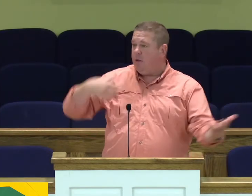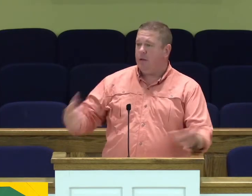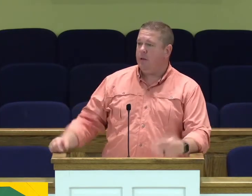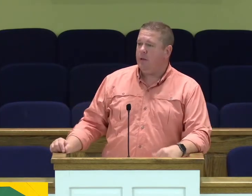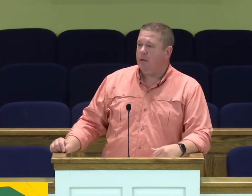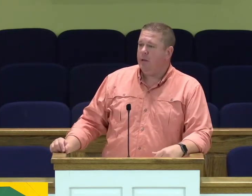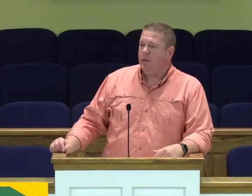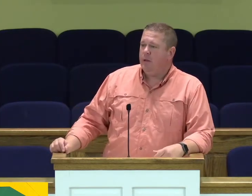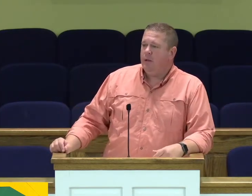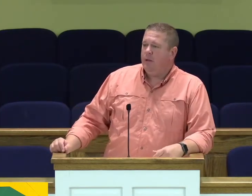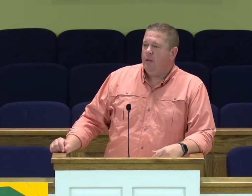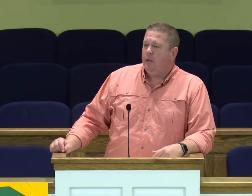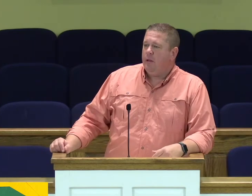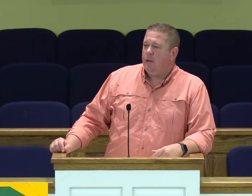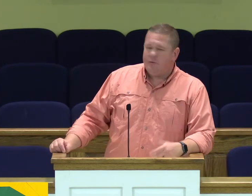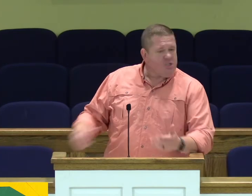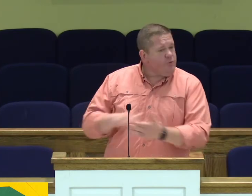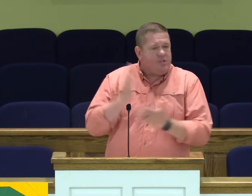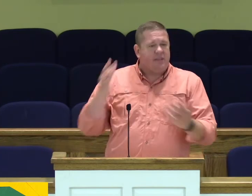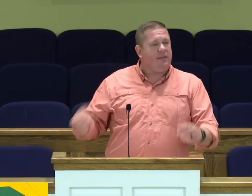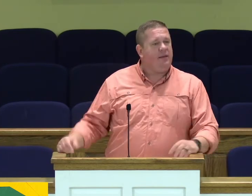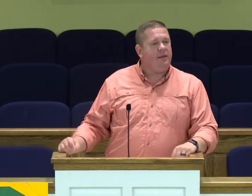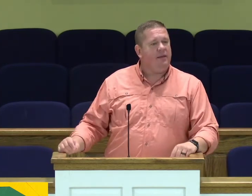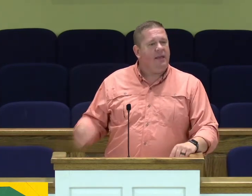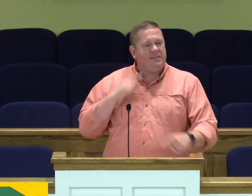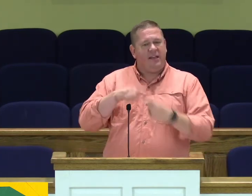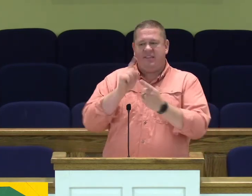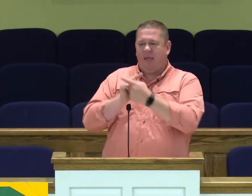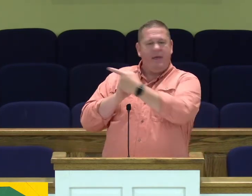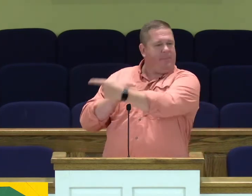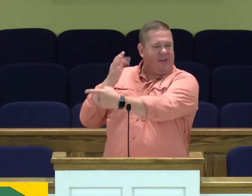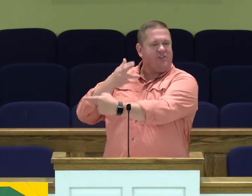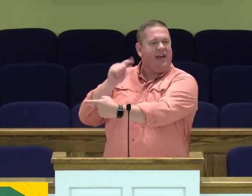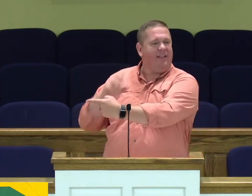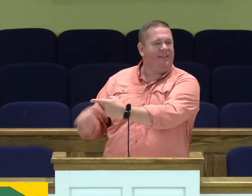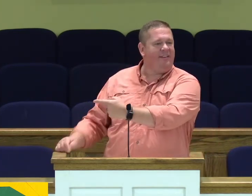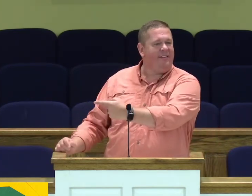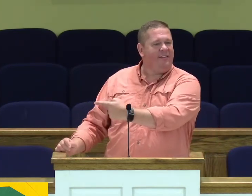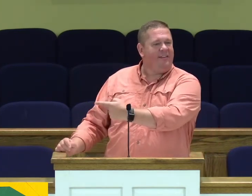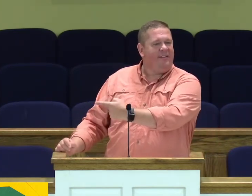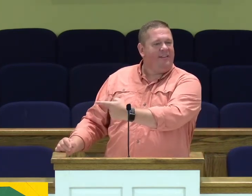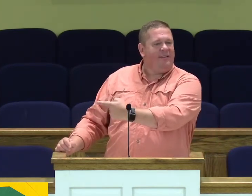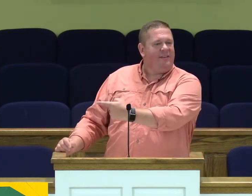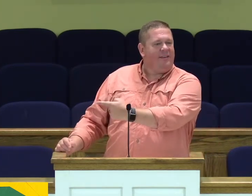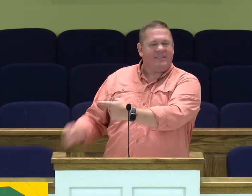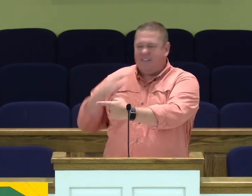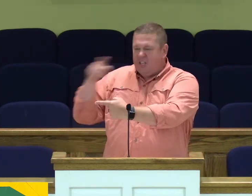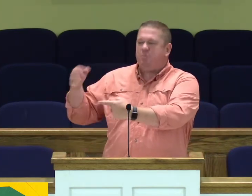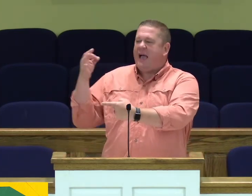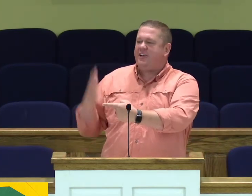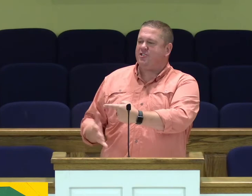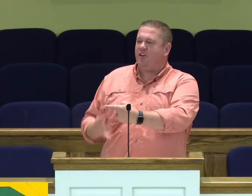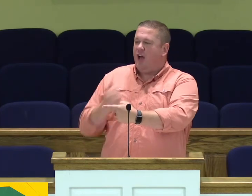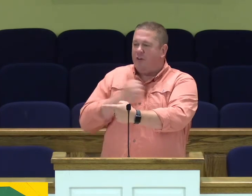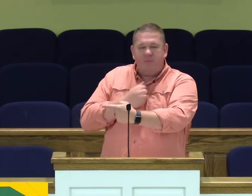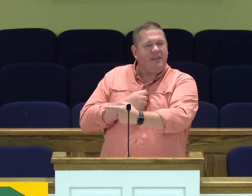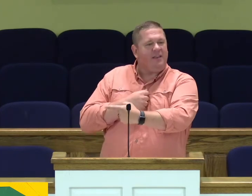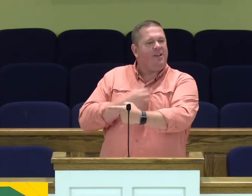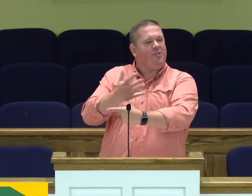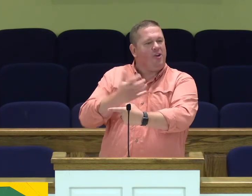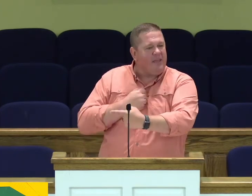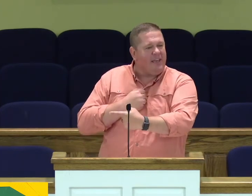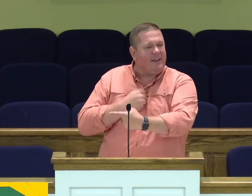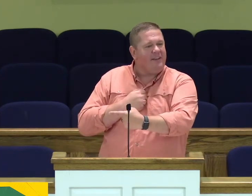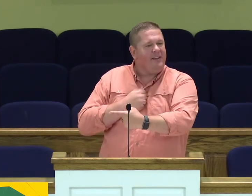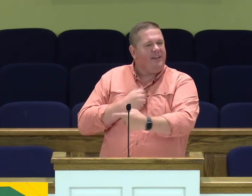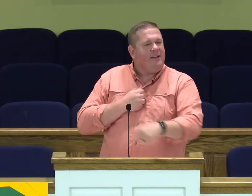look. I was just rejected. He said, until I met Pastor Hallett. He said, this pastor loved me,